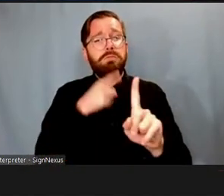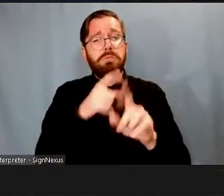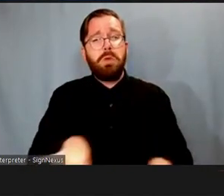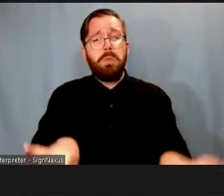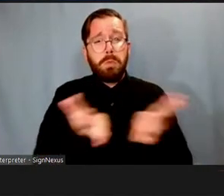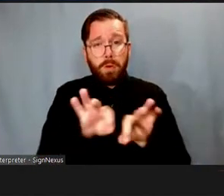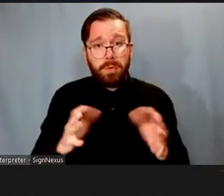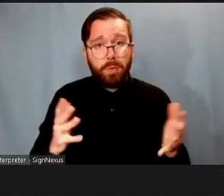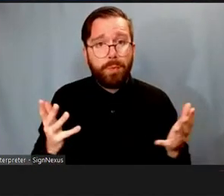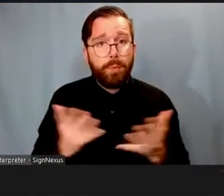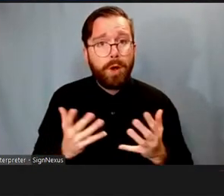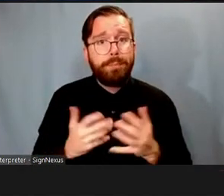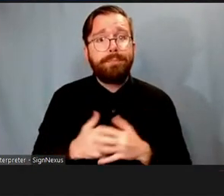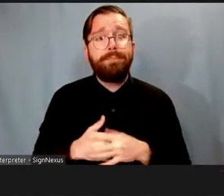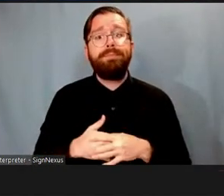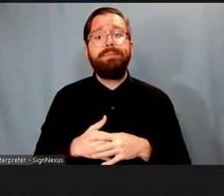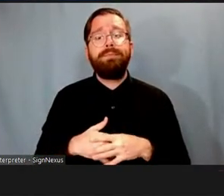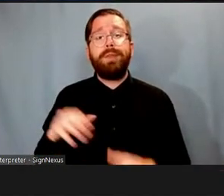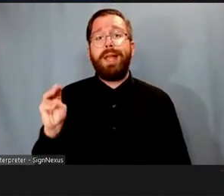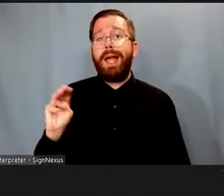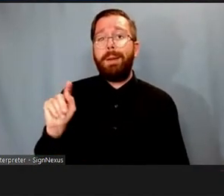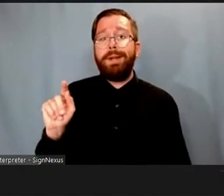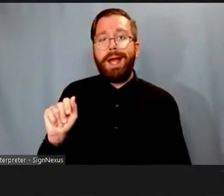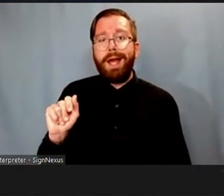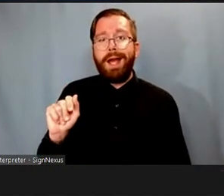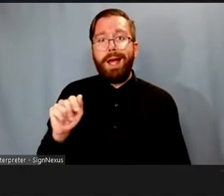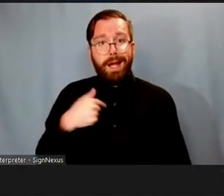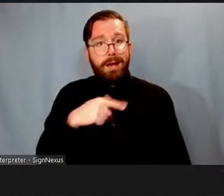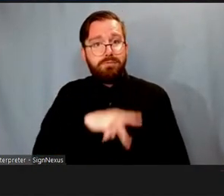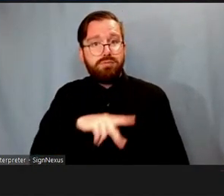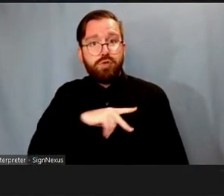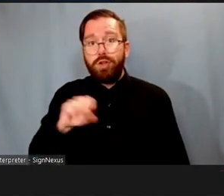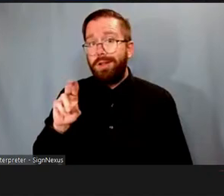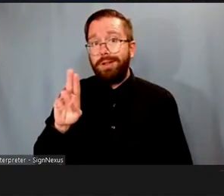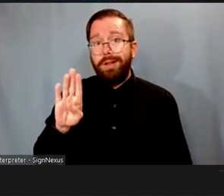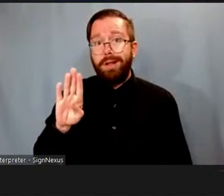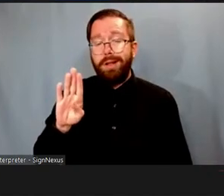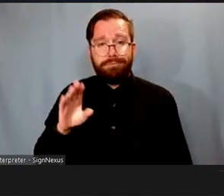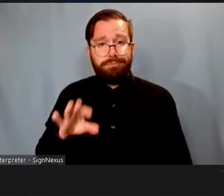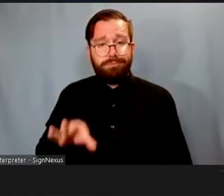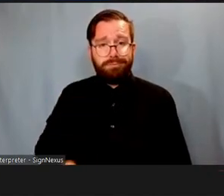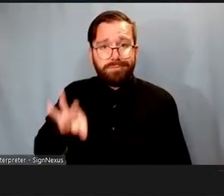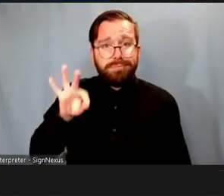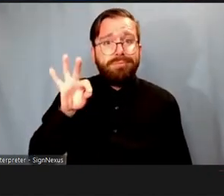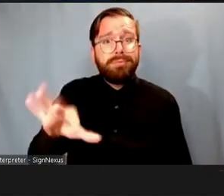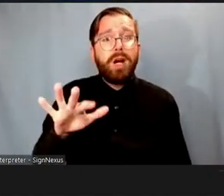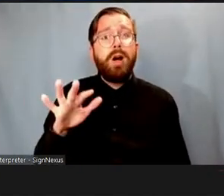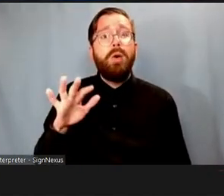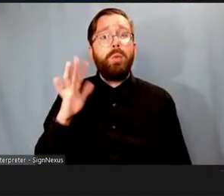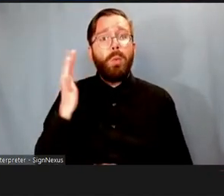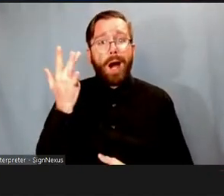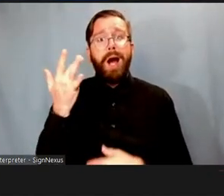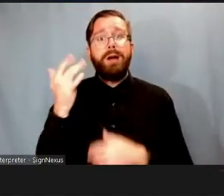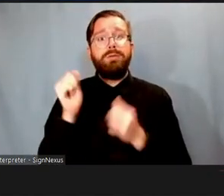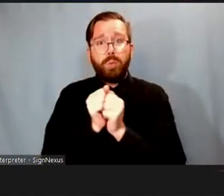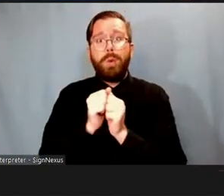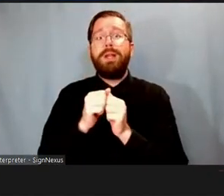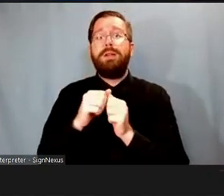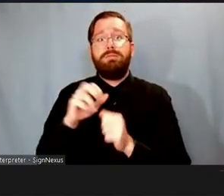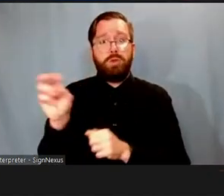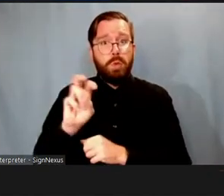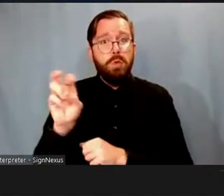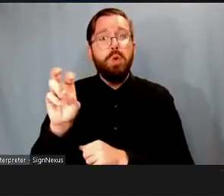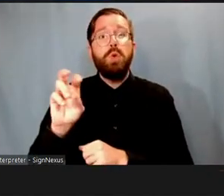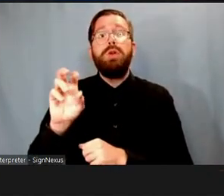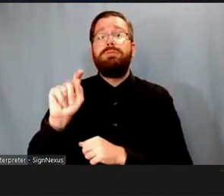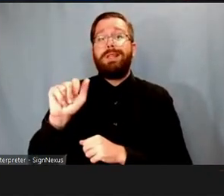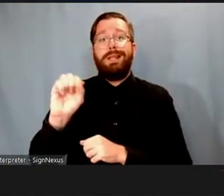personally subsidize the mta this is through the metropolitan commuter transportation mobility tax this tax is imposed